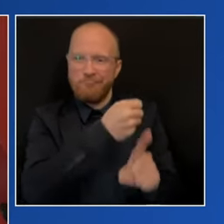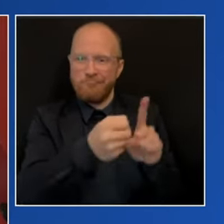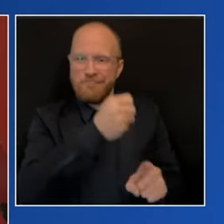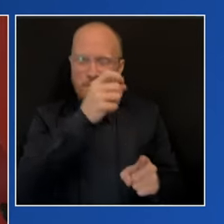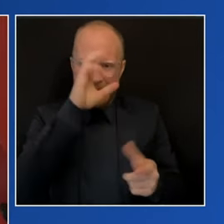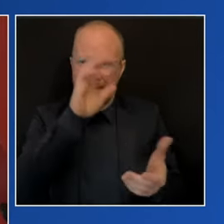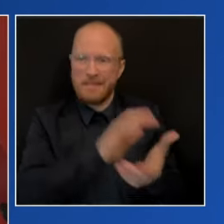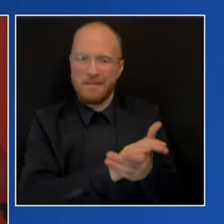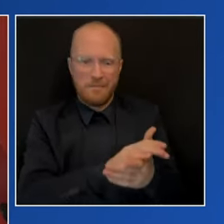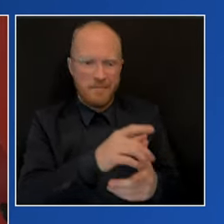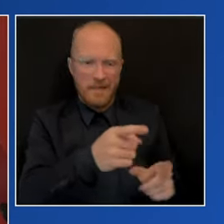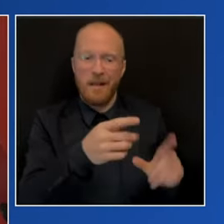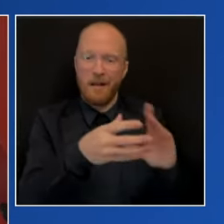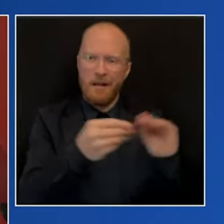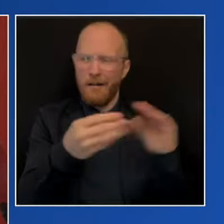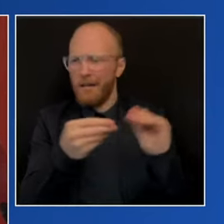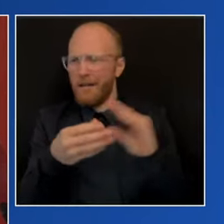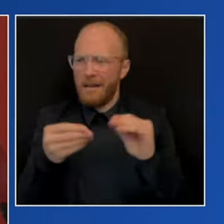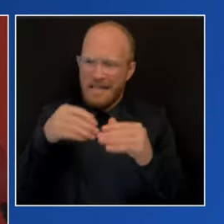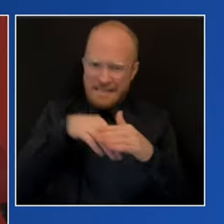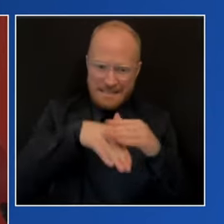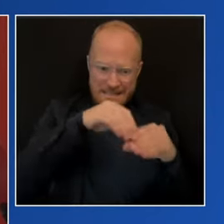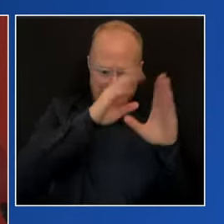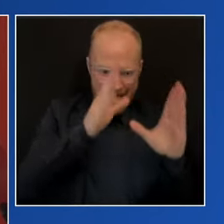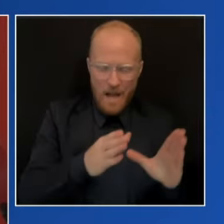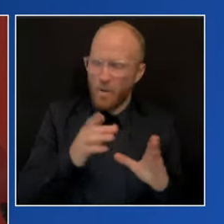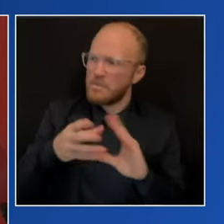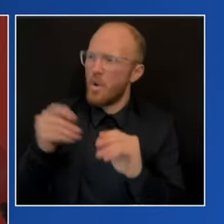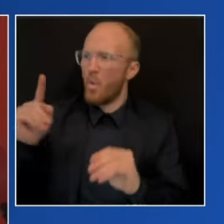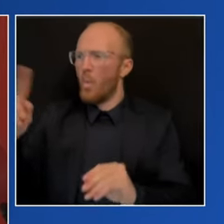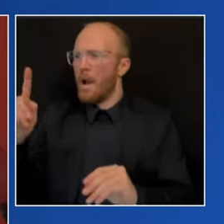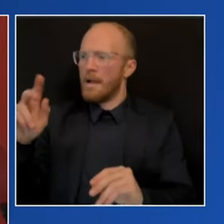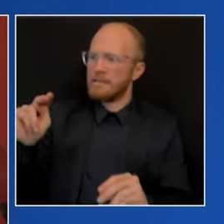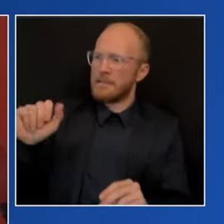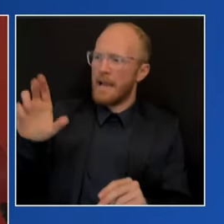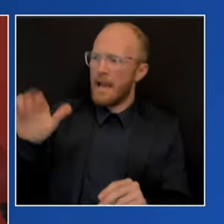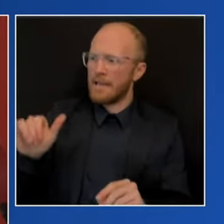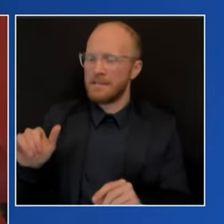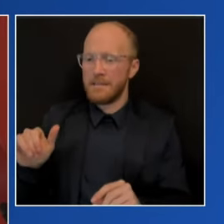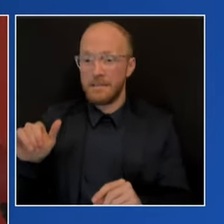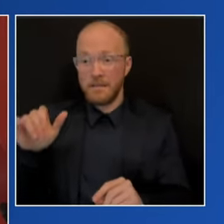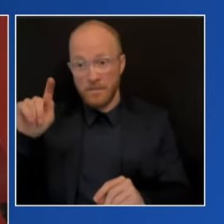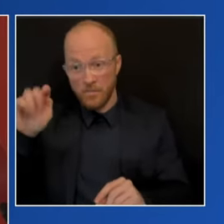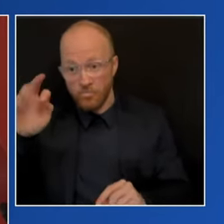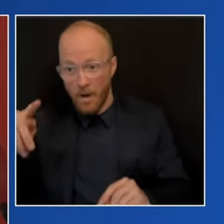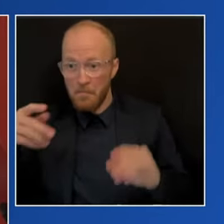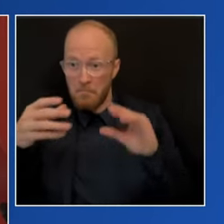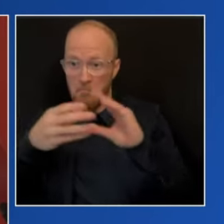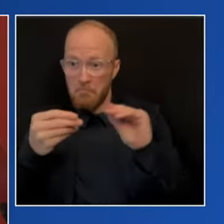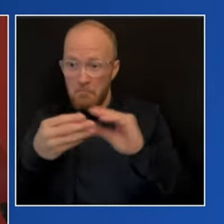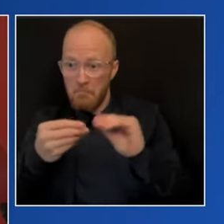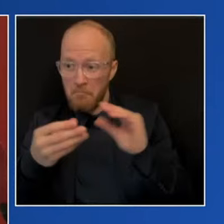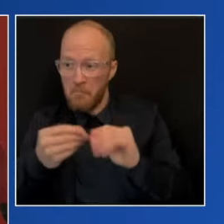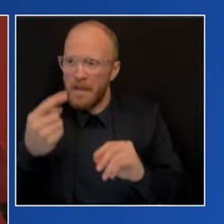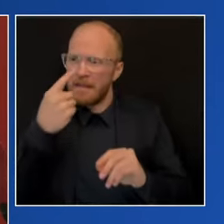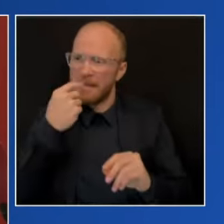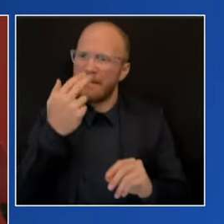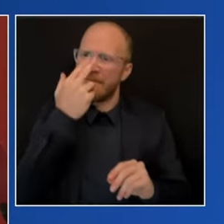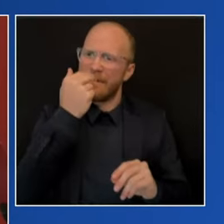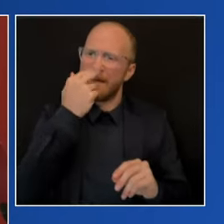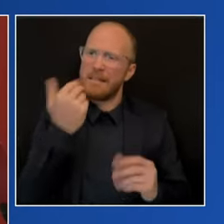"Where's Nancy?" And he thinks that's funny. He laughed about it. What a sick